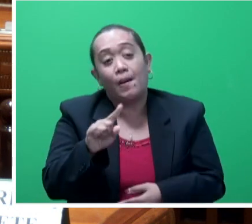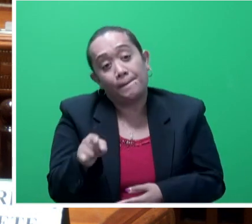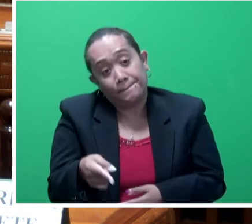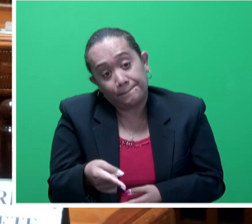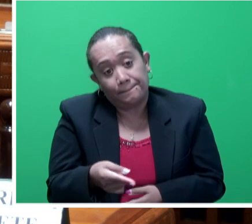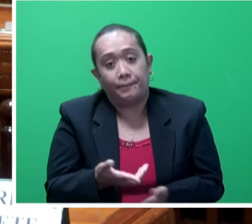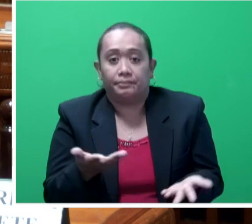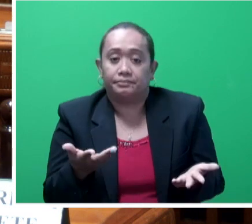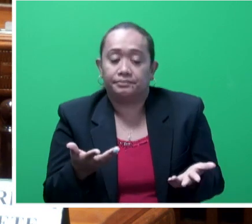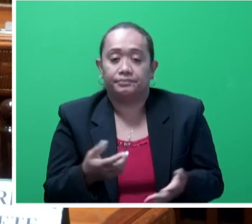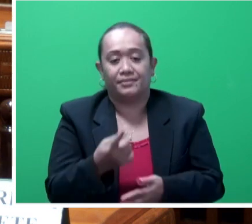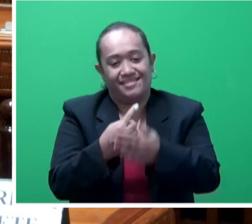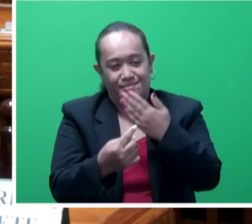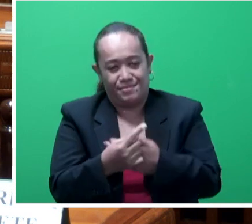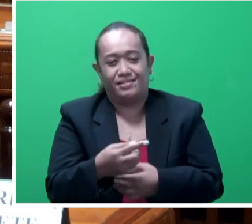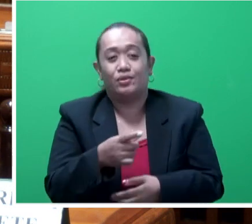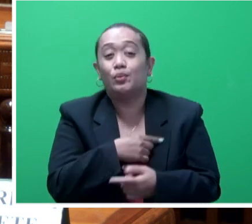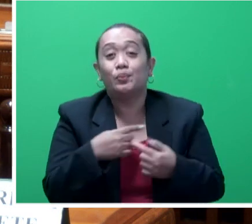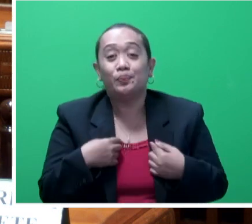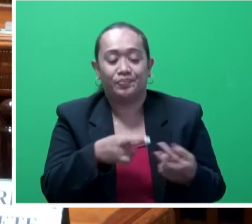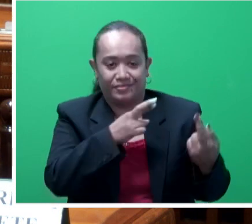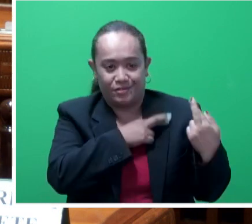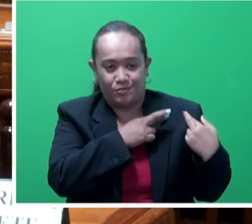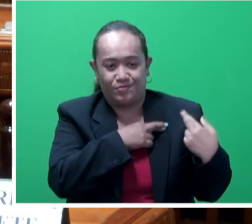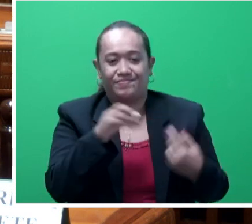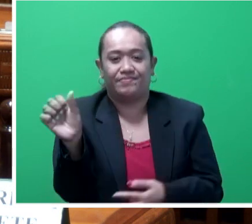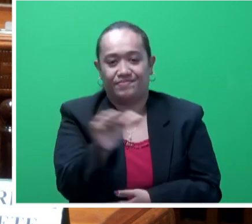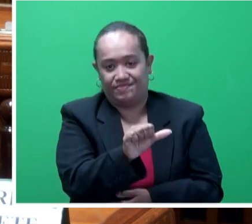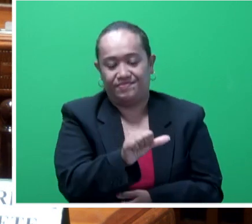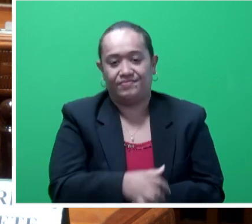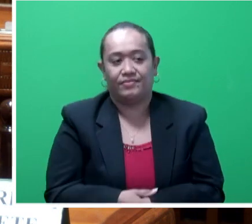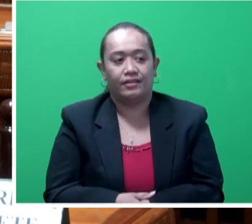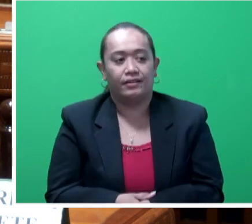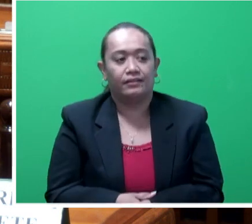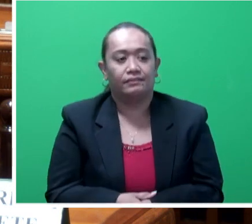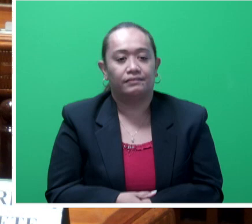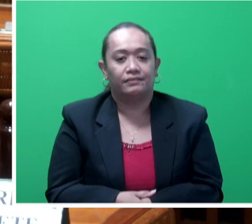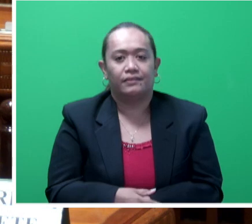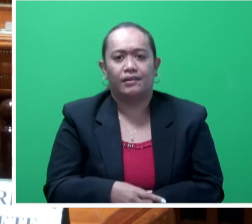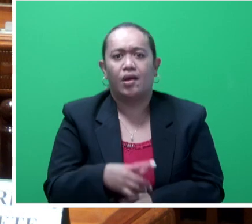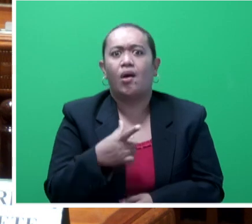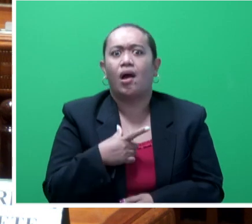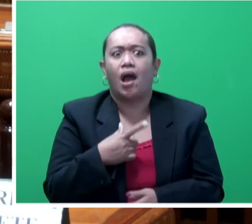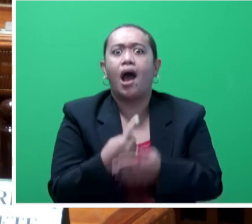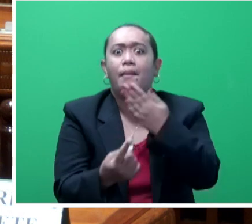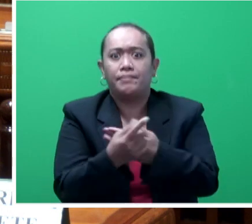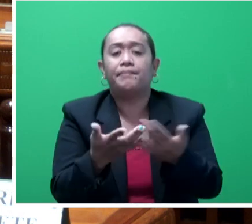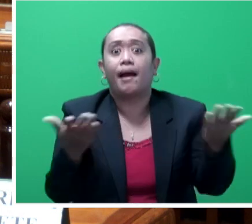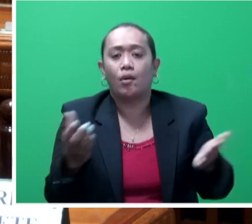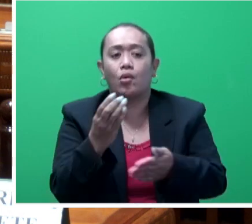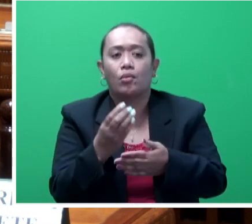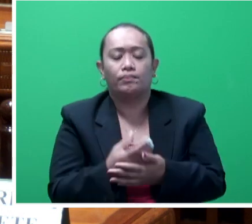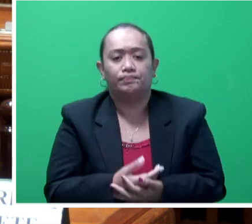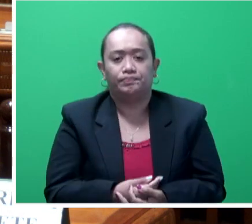totally if we take responsibility seriously, Mr. Speaker, sir. Causes, if I may quickly,